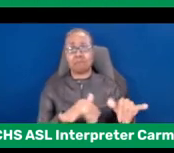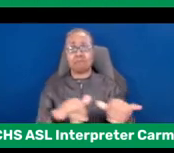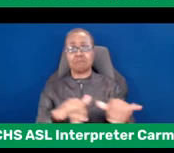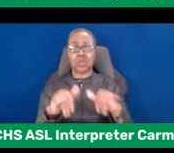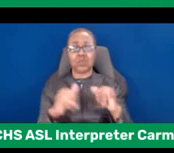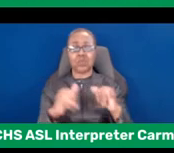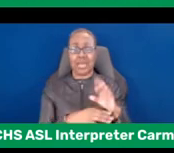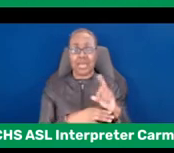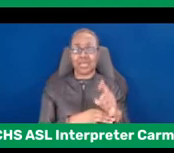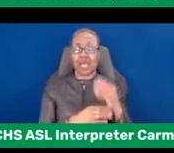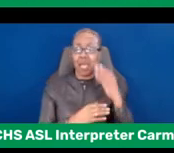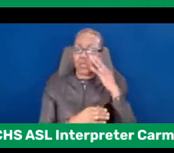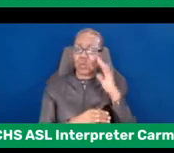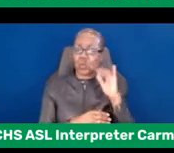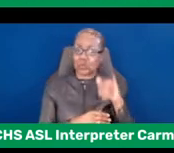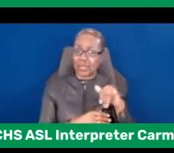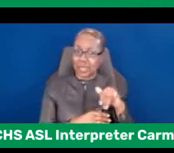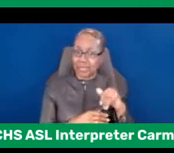know that